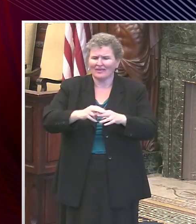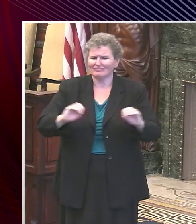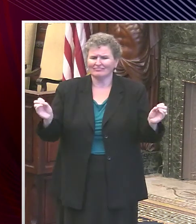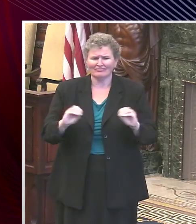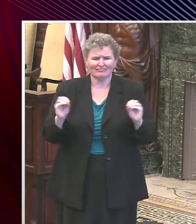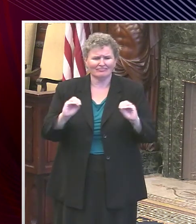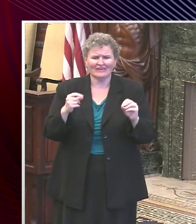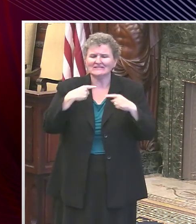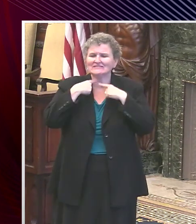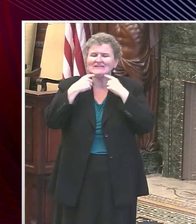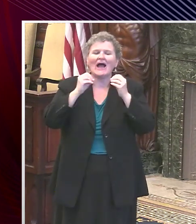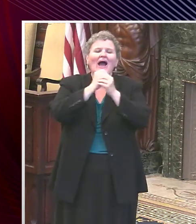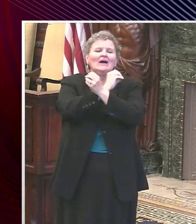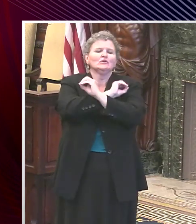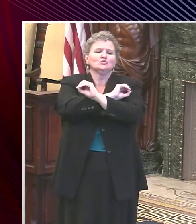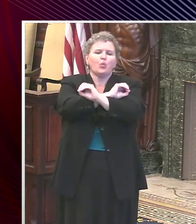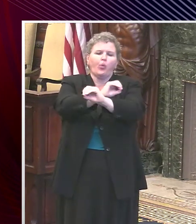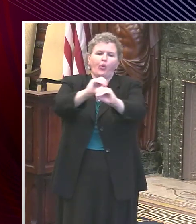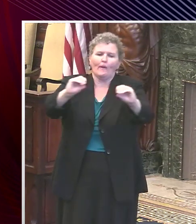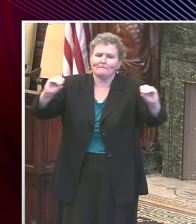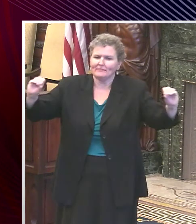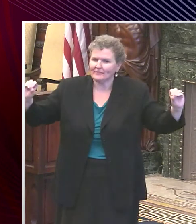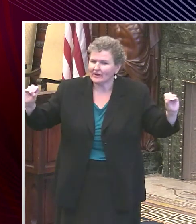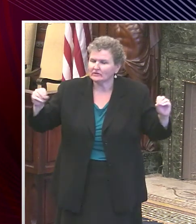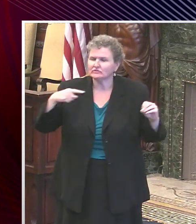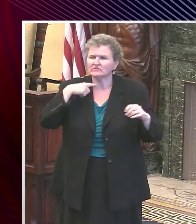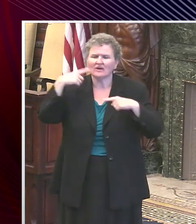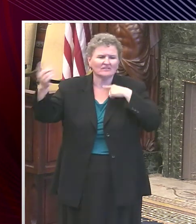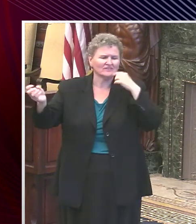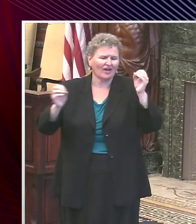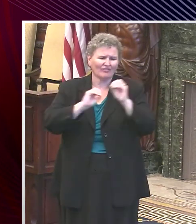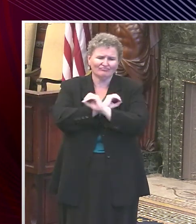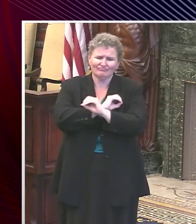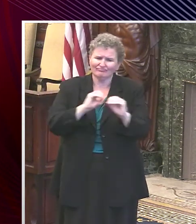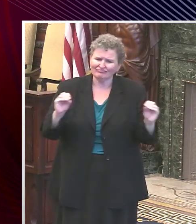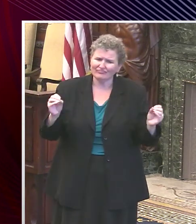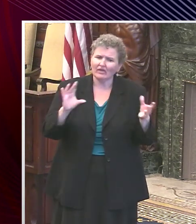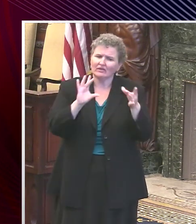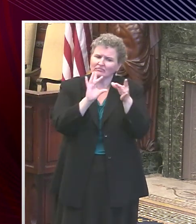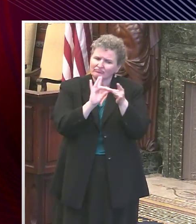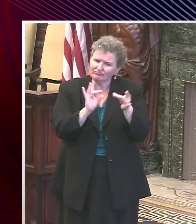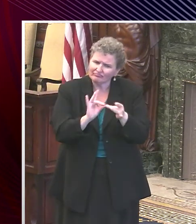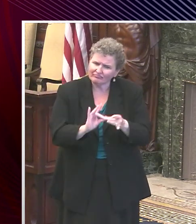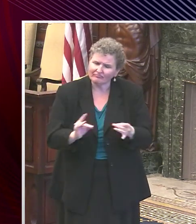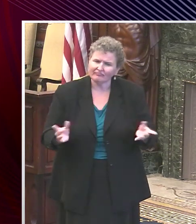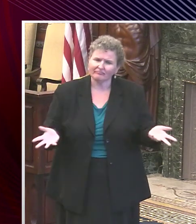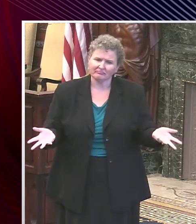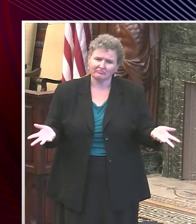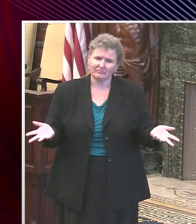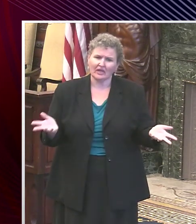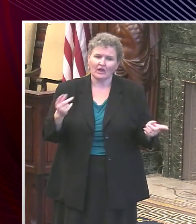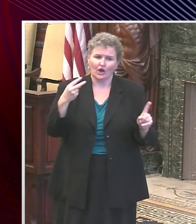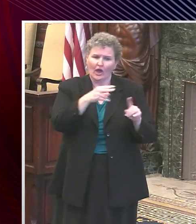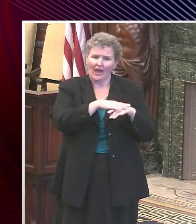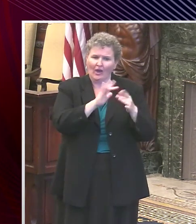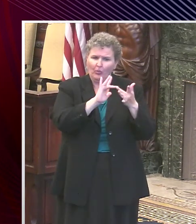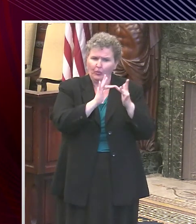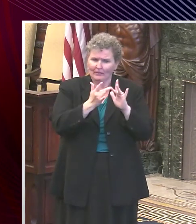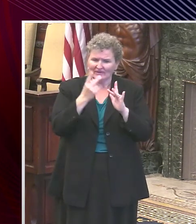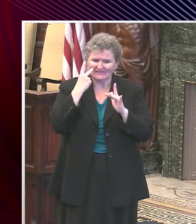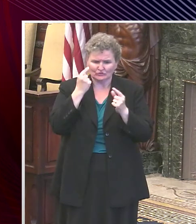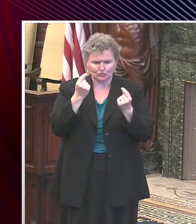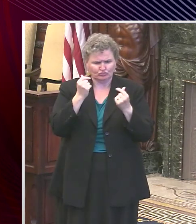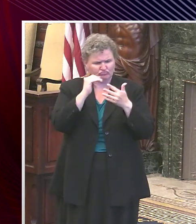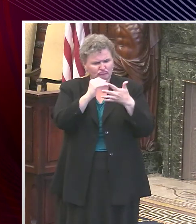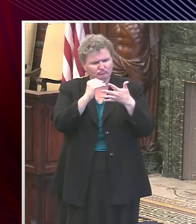authorities. And so we need to continue to get that message out. Again, if you look at our website and see what our process is, and you see the sort of